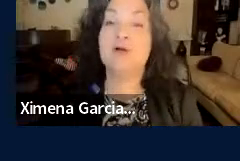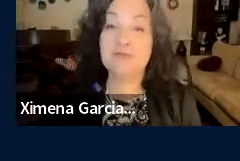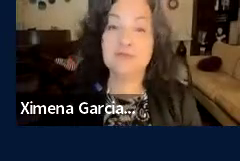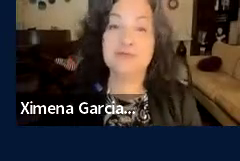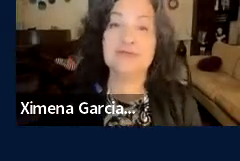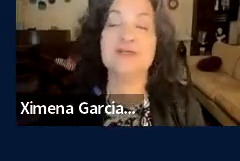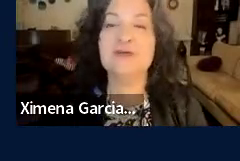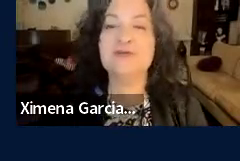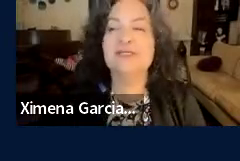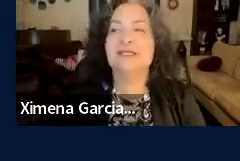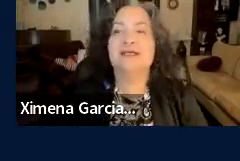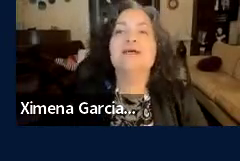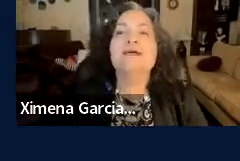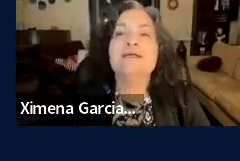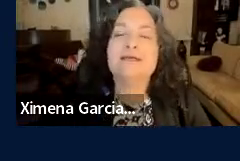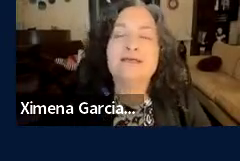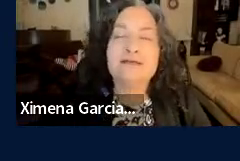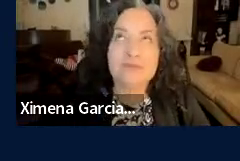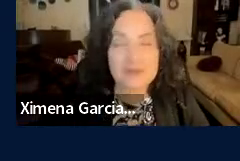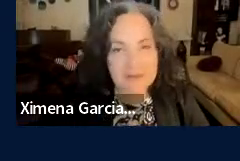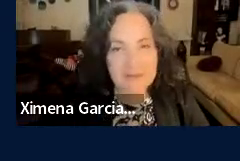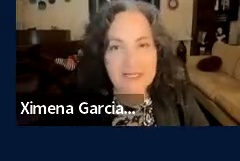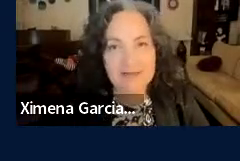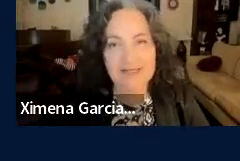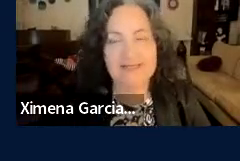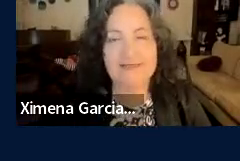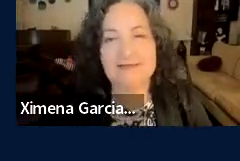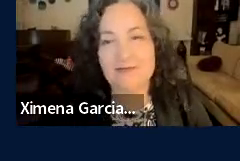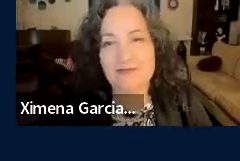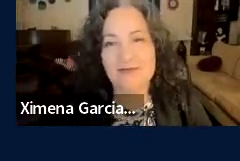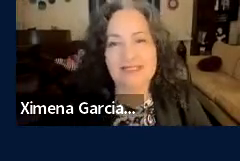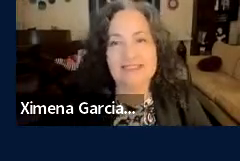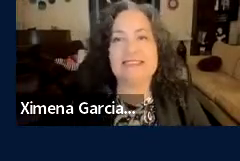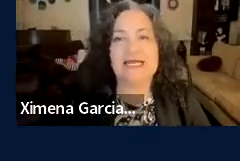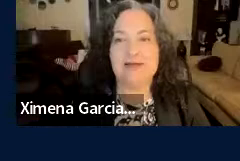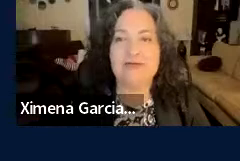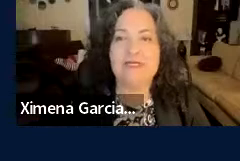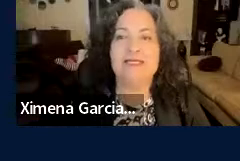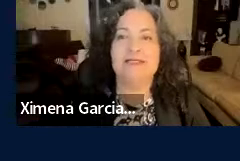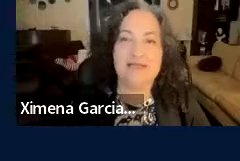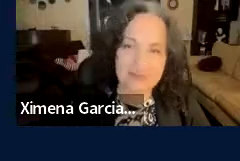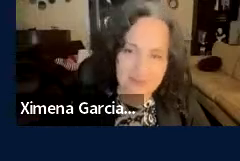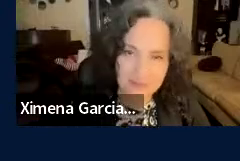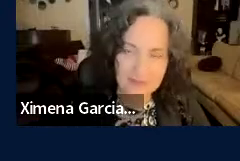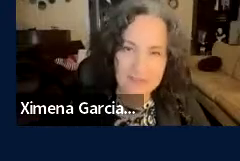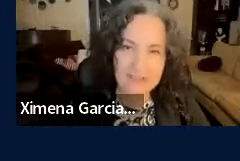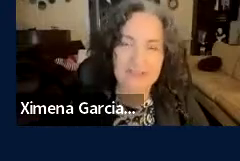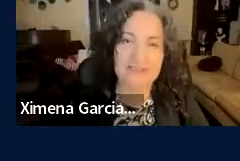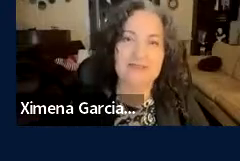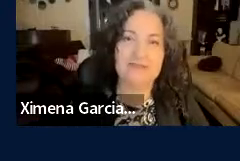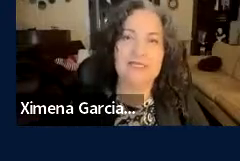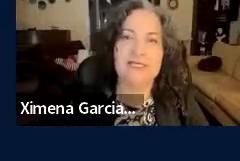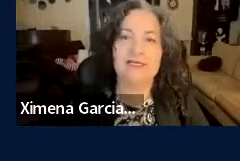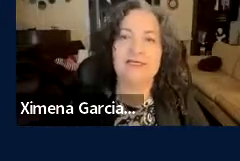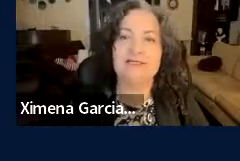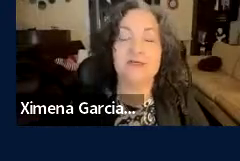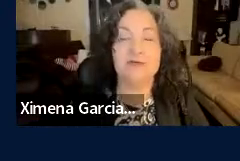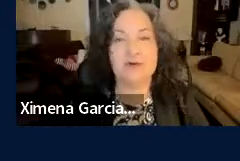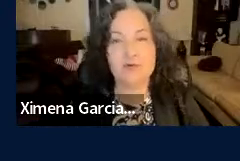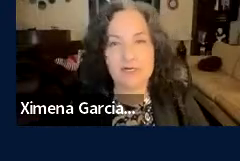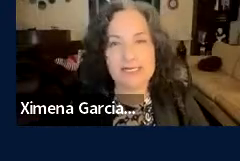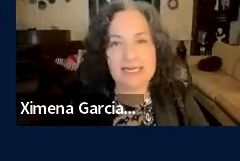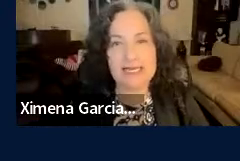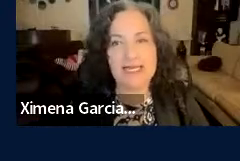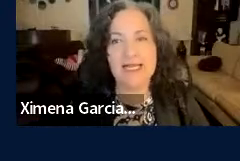back, or welcome for the first time to the monthly meeting of the Kansas COVID Vaccine Equity Task Force. This meeting is